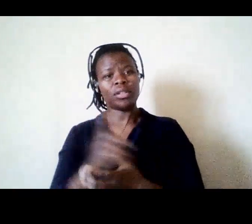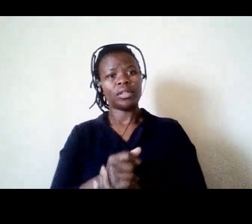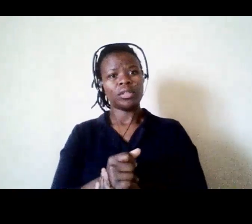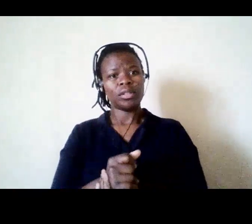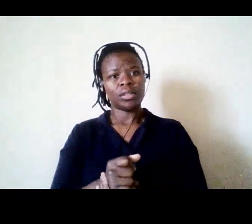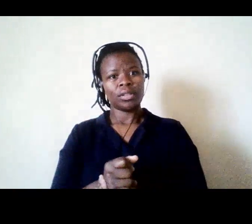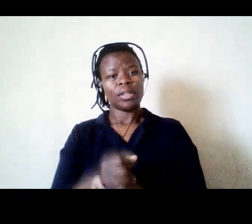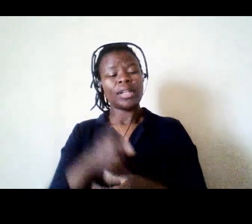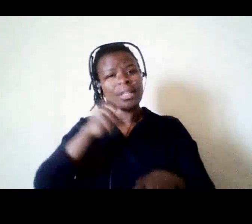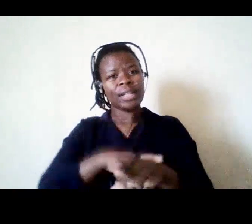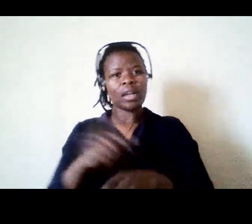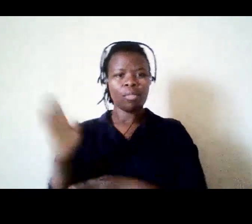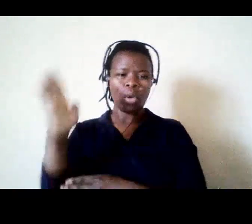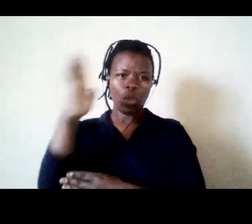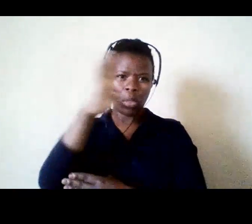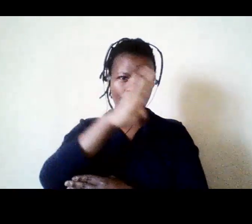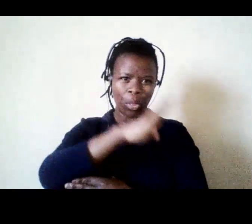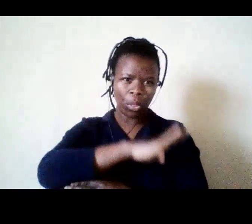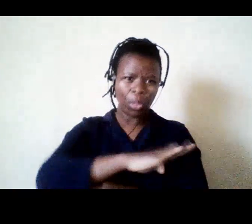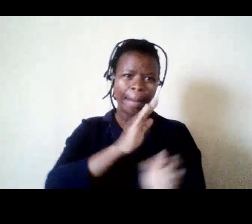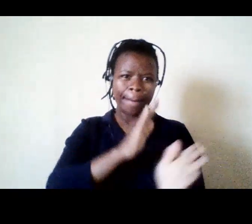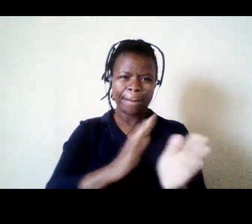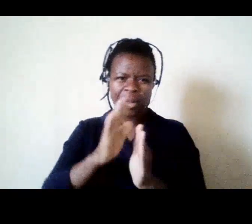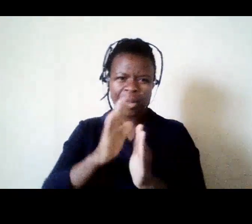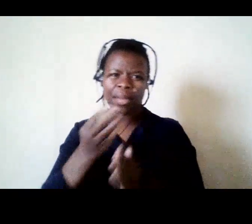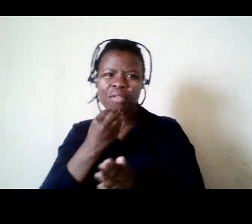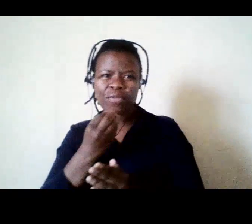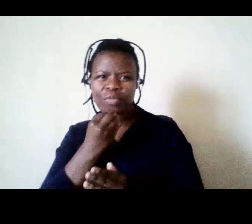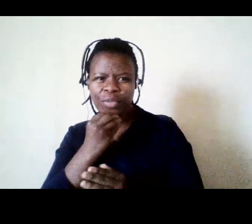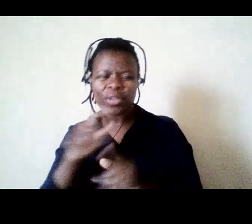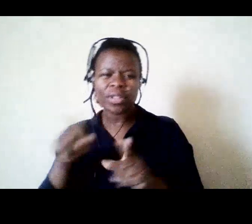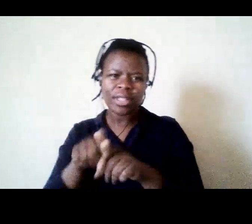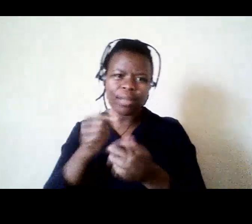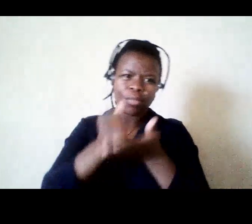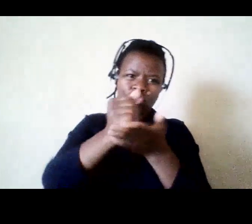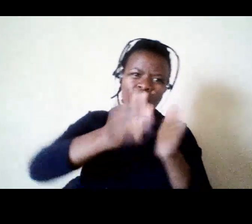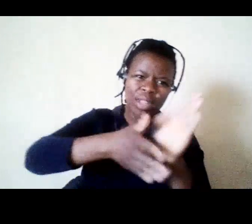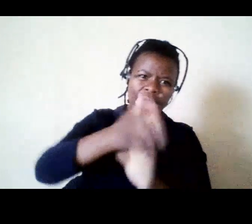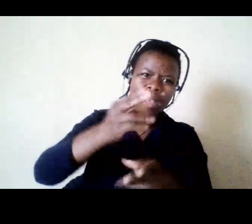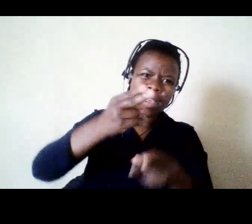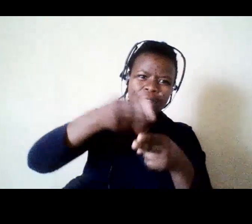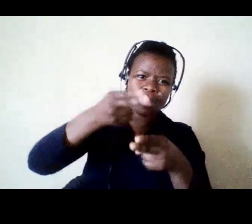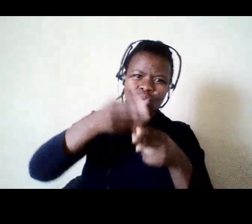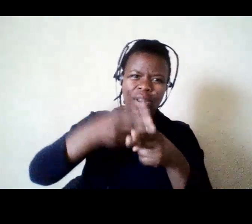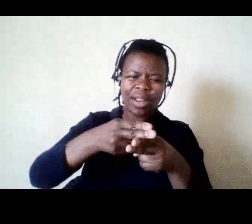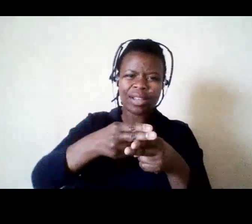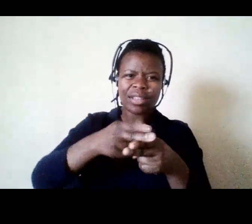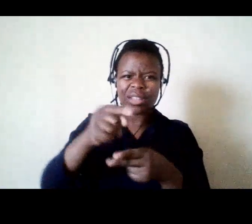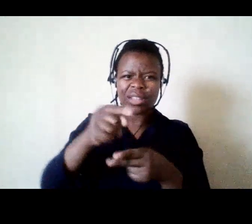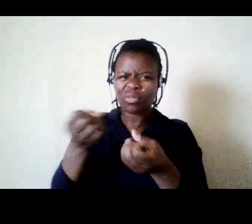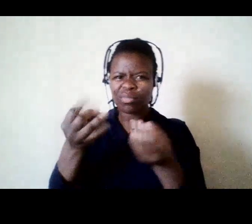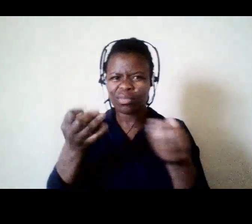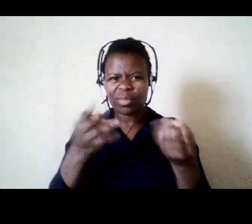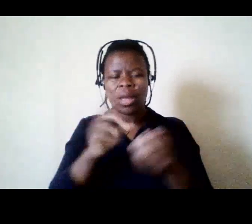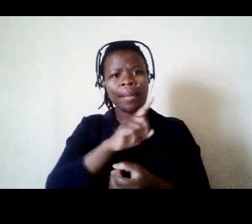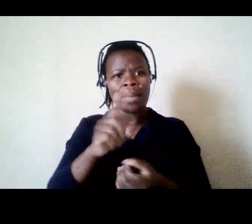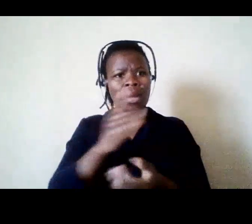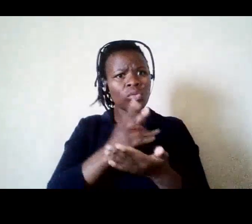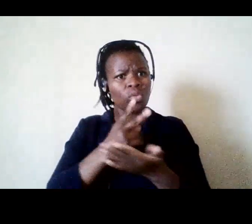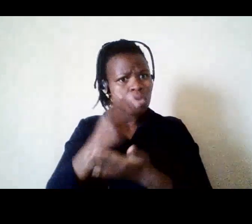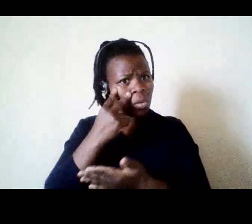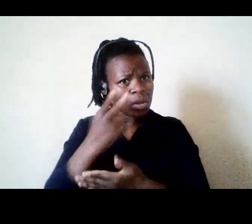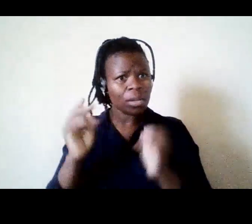day, prepare meals, assist him going to the bathroom, and so on. But they do not consider that even